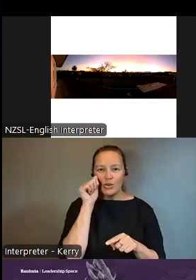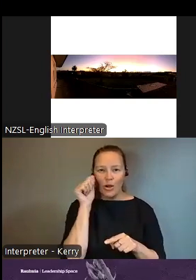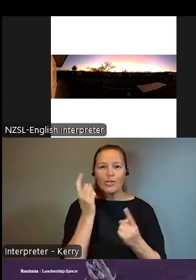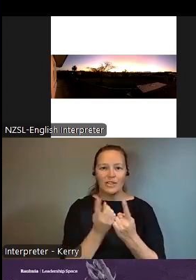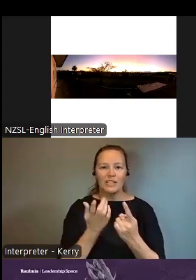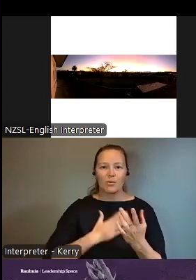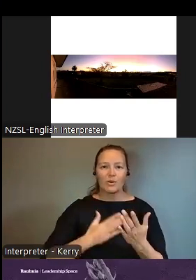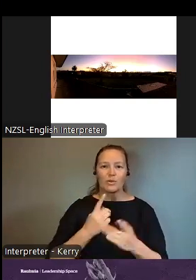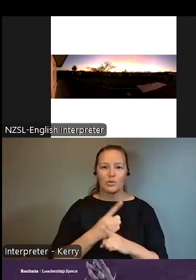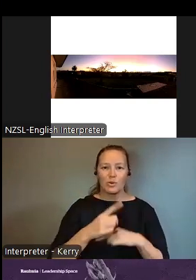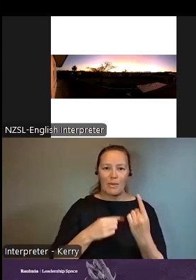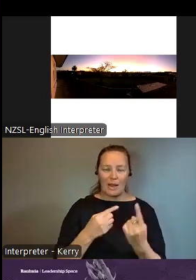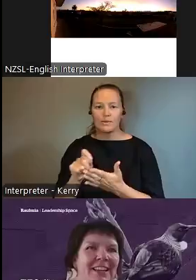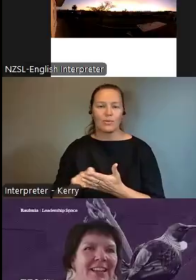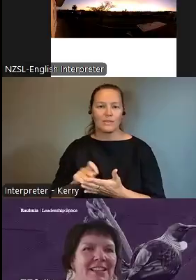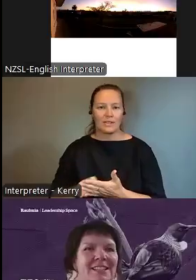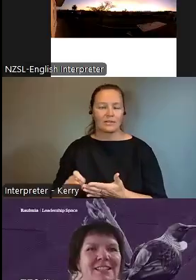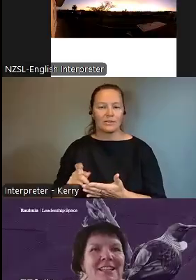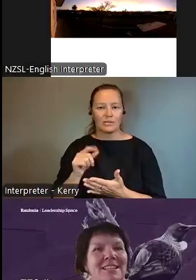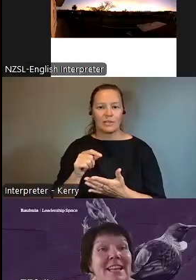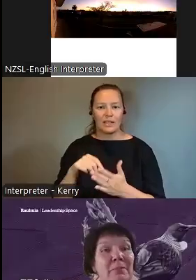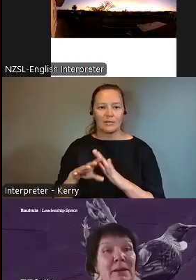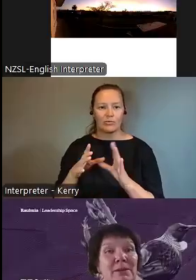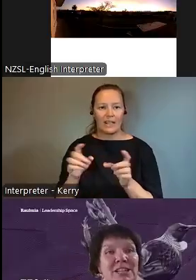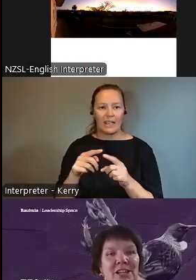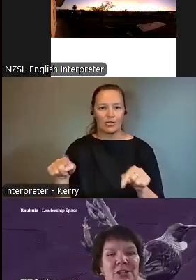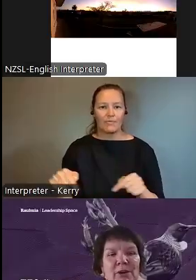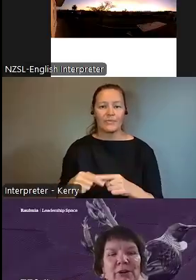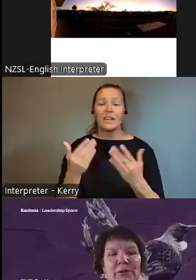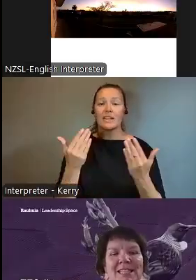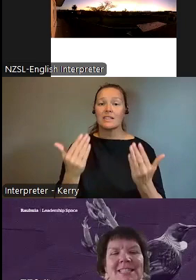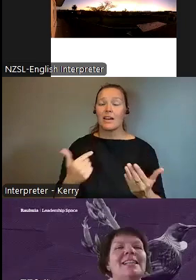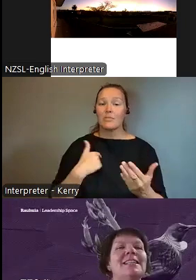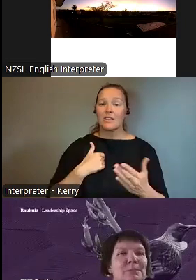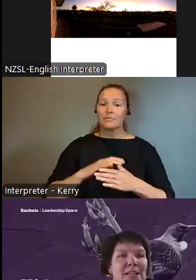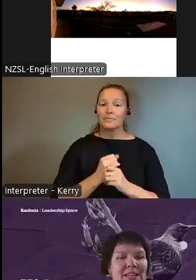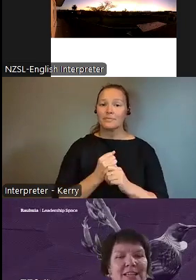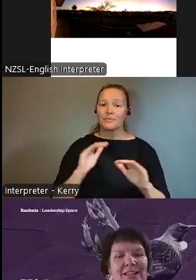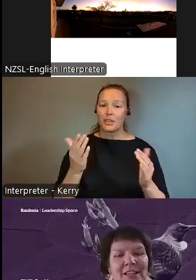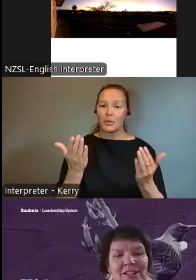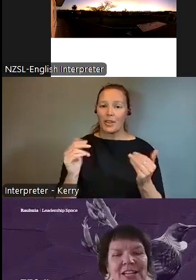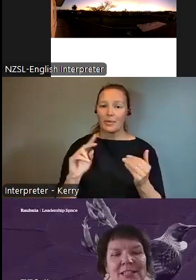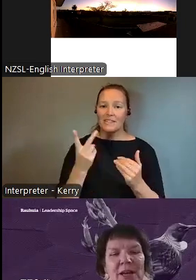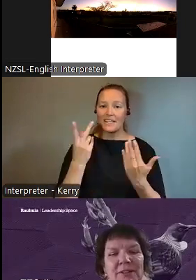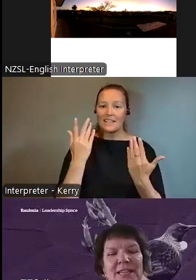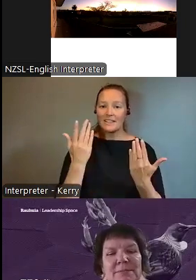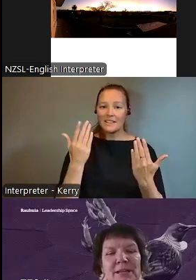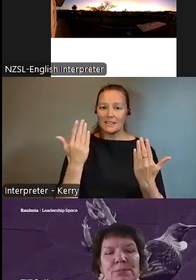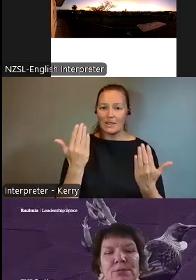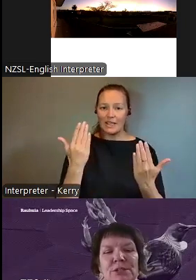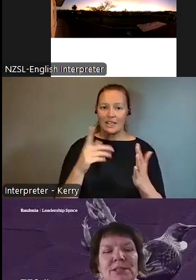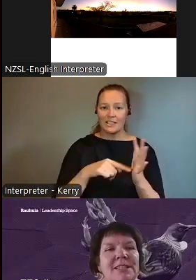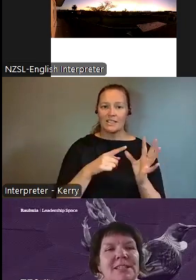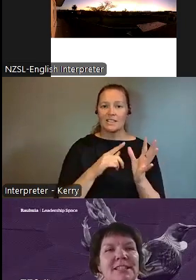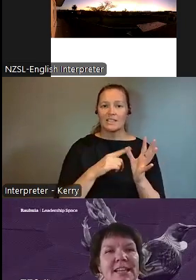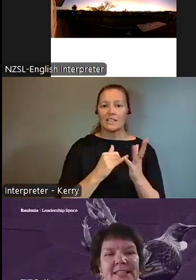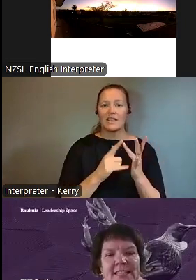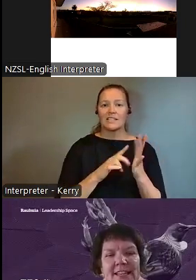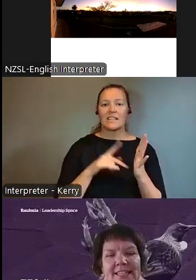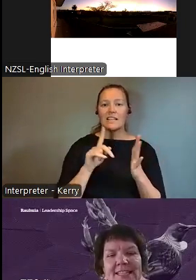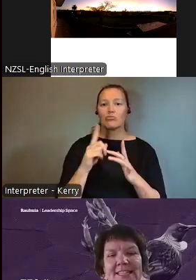to everybody about that you've learned. It is now my pleasure to welcome our second speaker. Jason Miles has been a principal